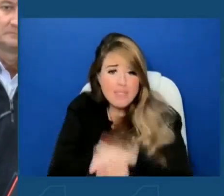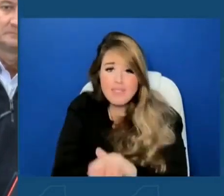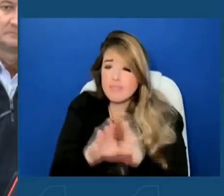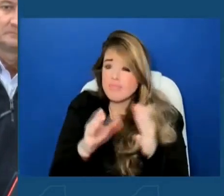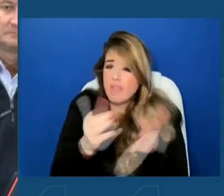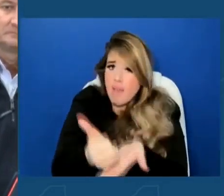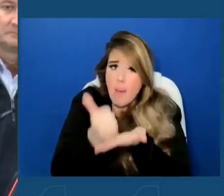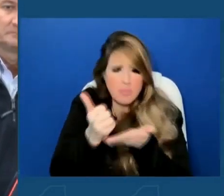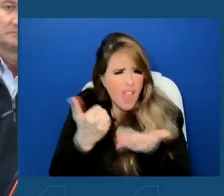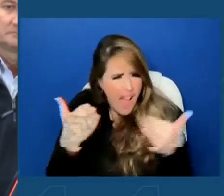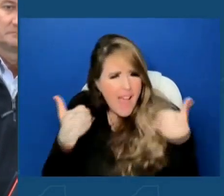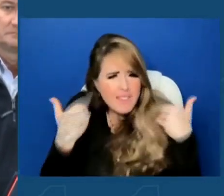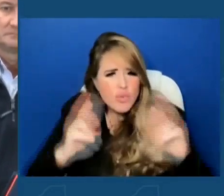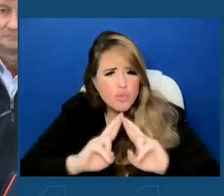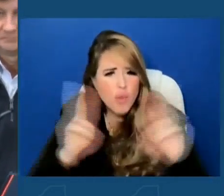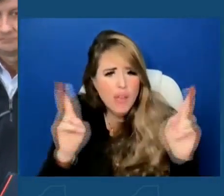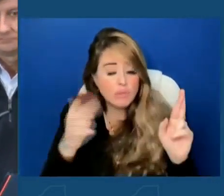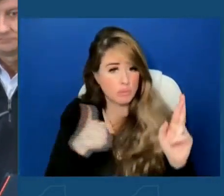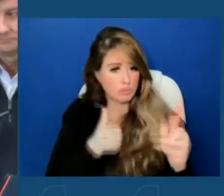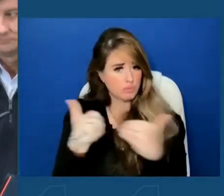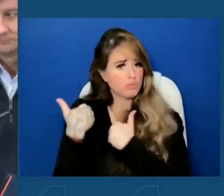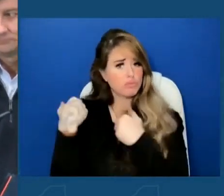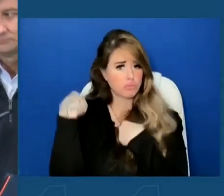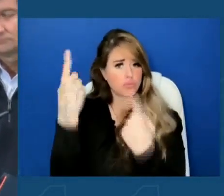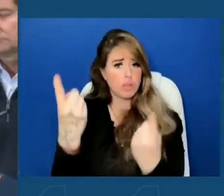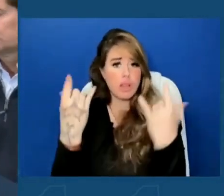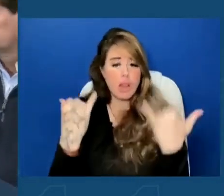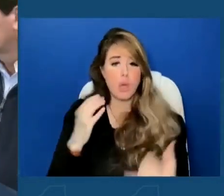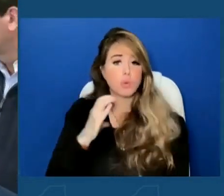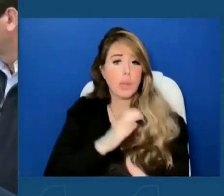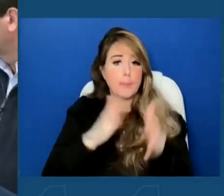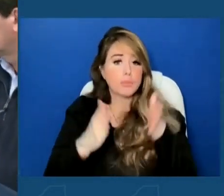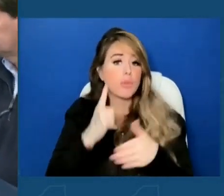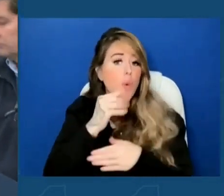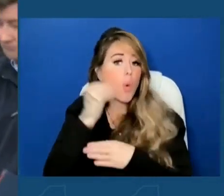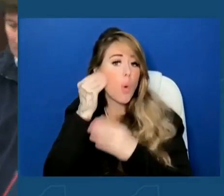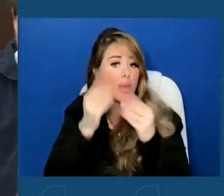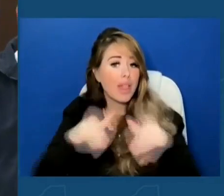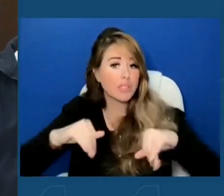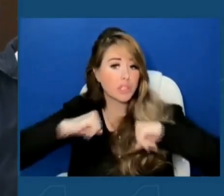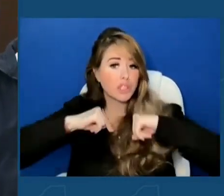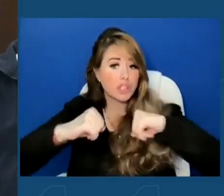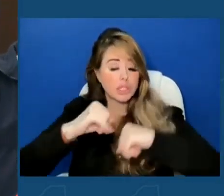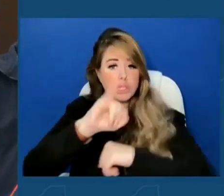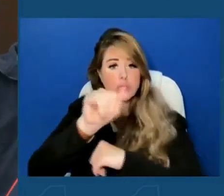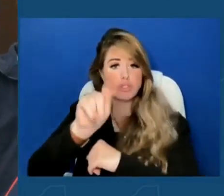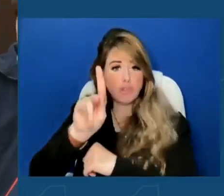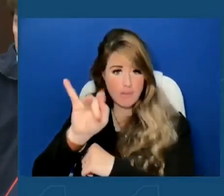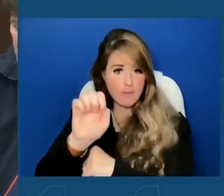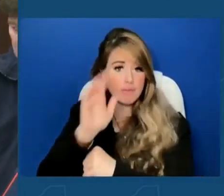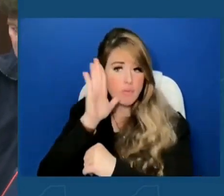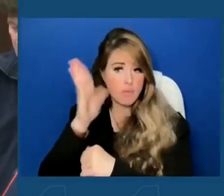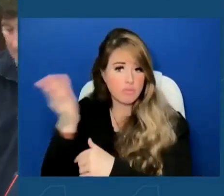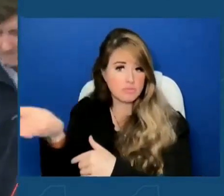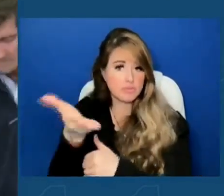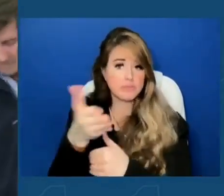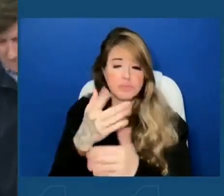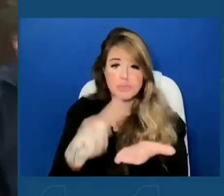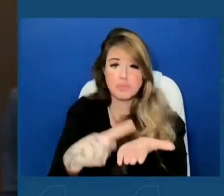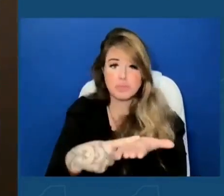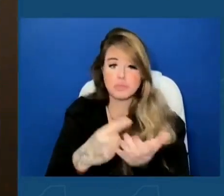responsibility to be ready for. And I'd like Commissioner of Homeland Security and Emergency Services, Jackie Bray, to talk about our other preparations.